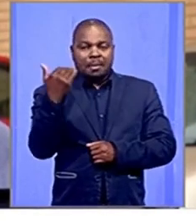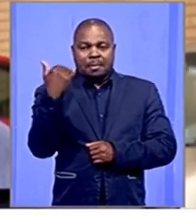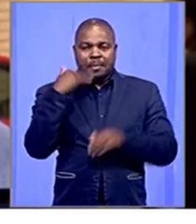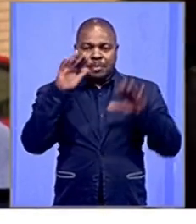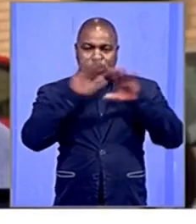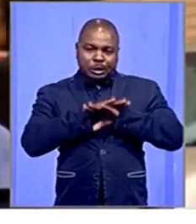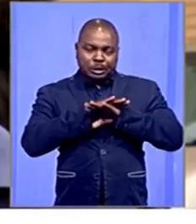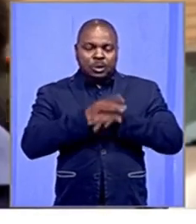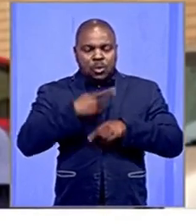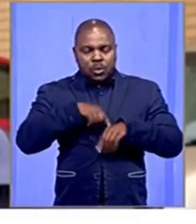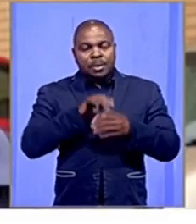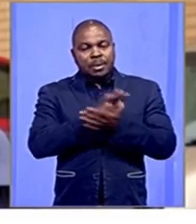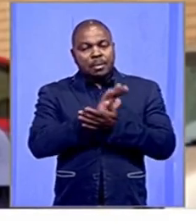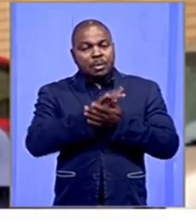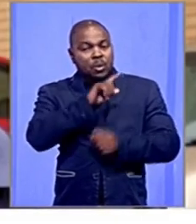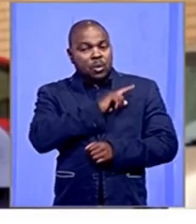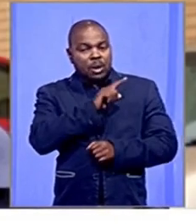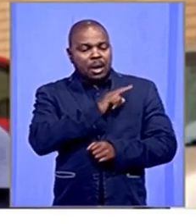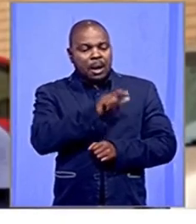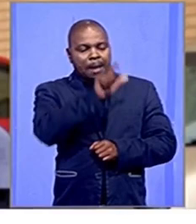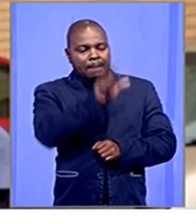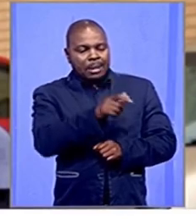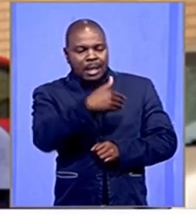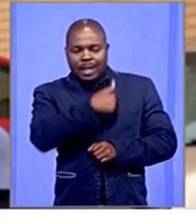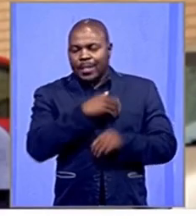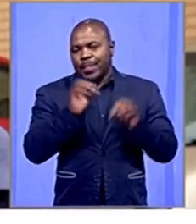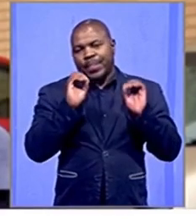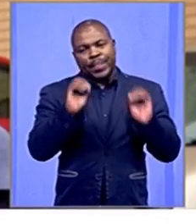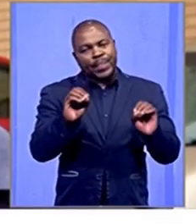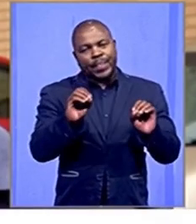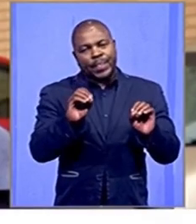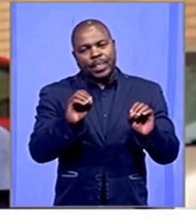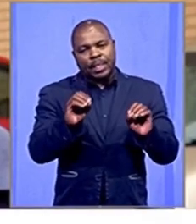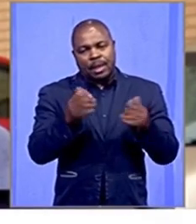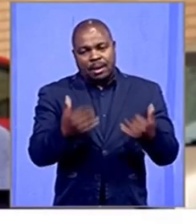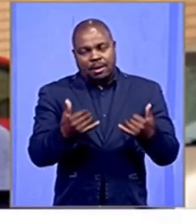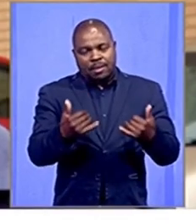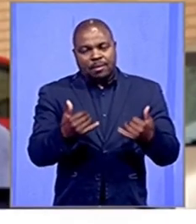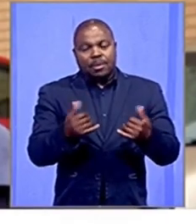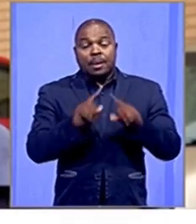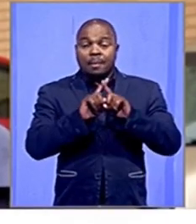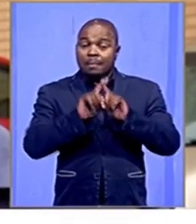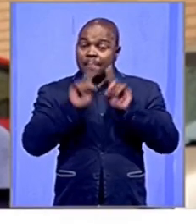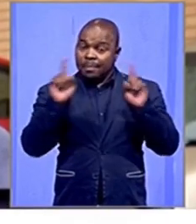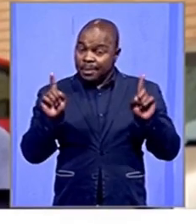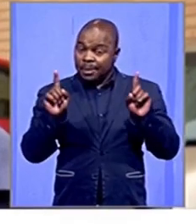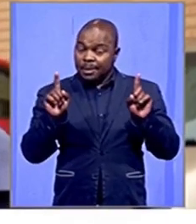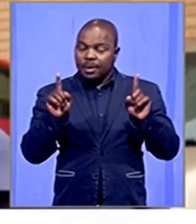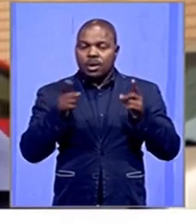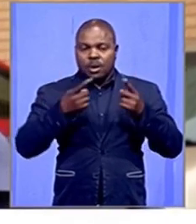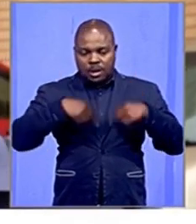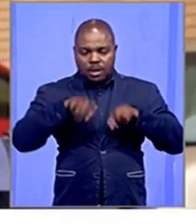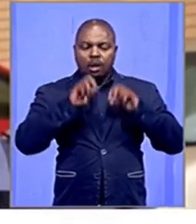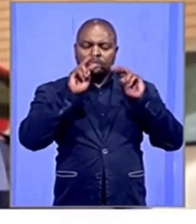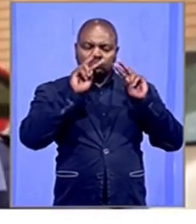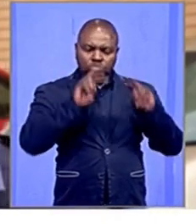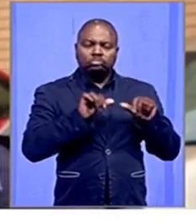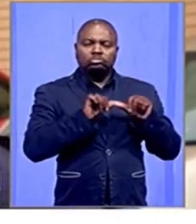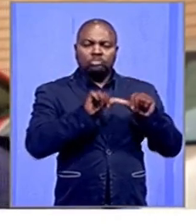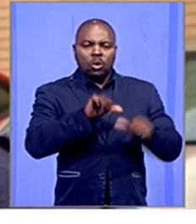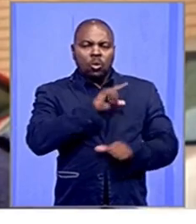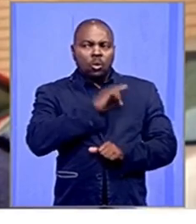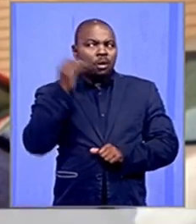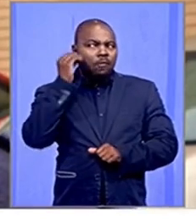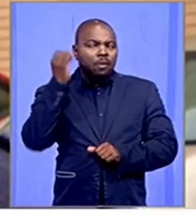se se re tabishang gore ga gone le wa go betsego ka sebaka seo empa re tswela pele re nyakishisha ka gore go di